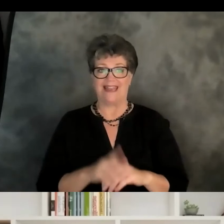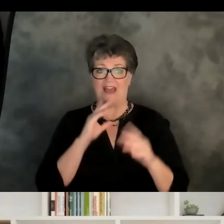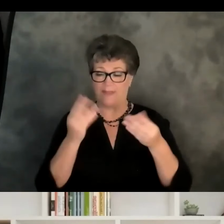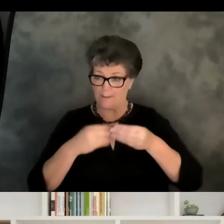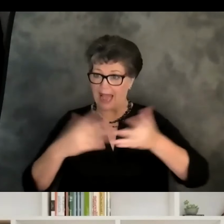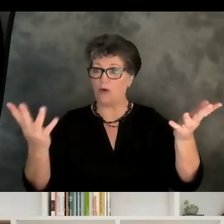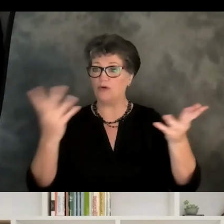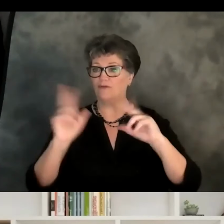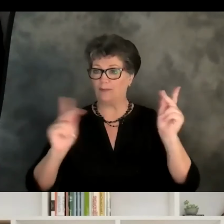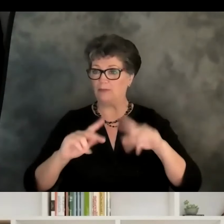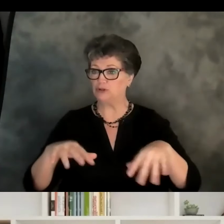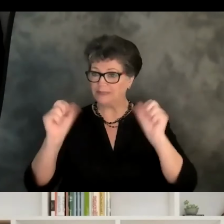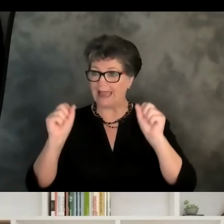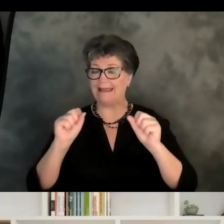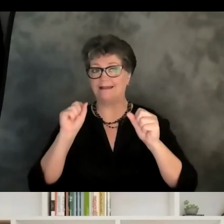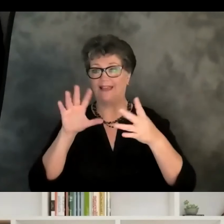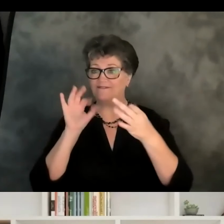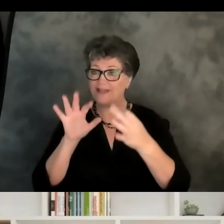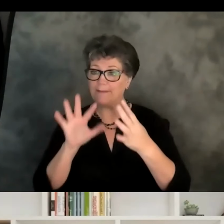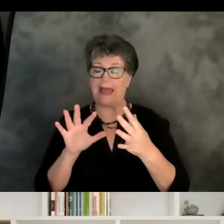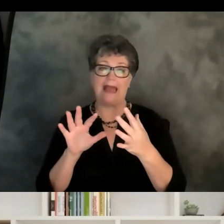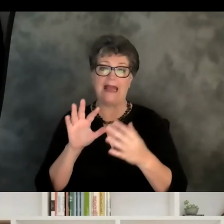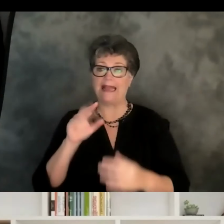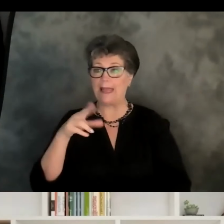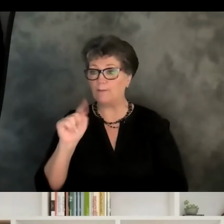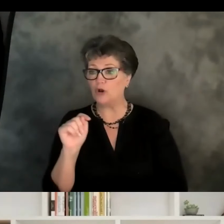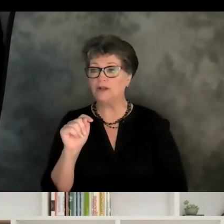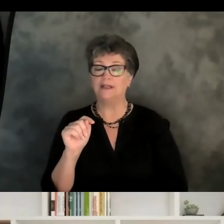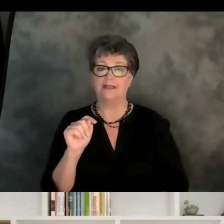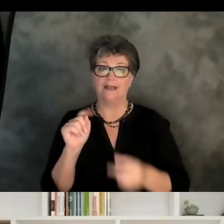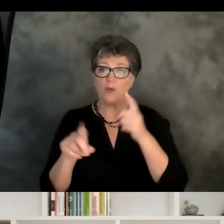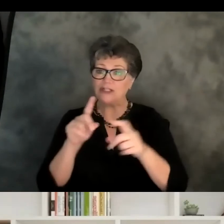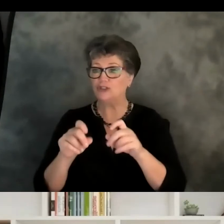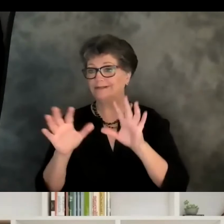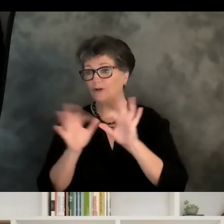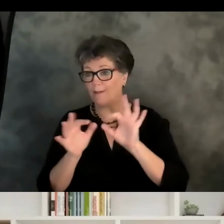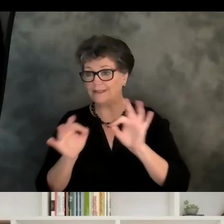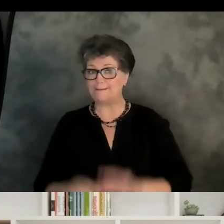for folks to give feedback, input, questions, and comments.